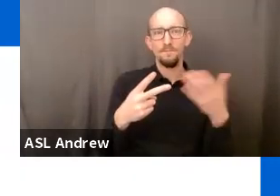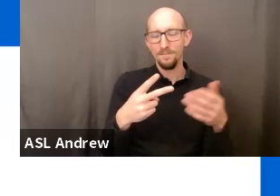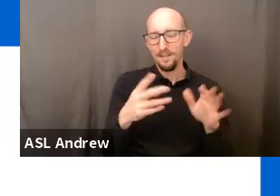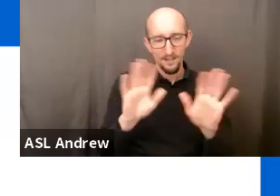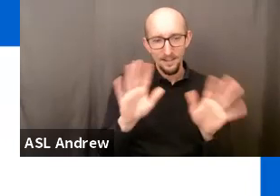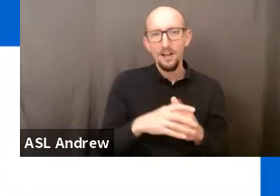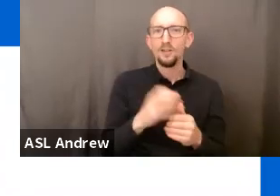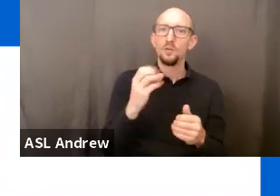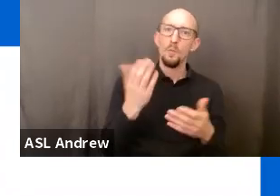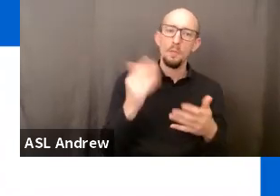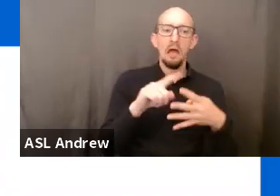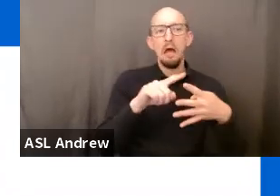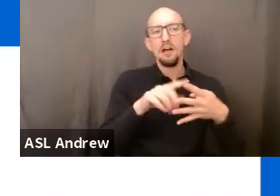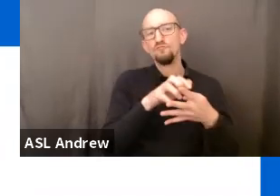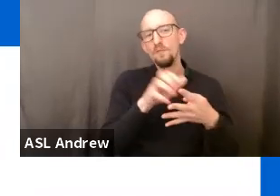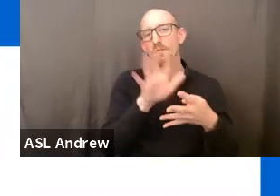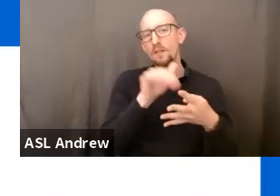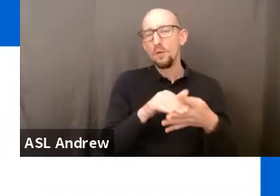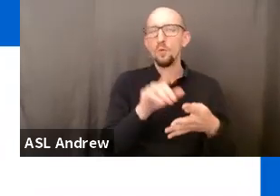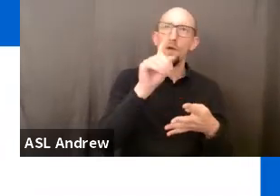one that's